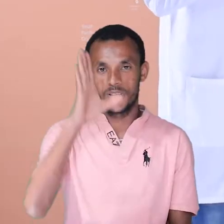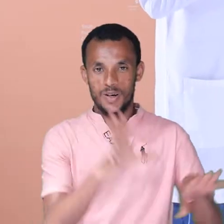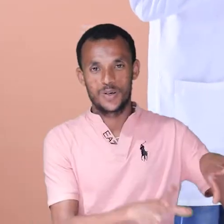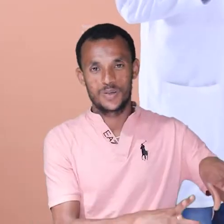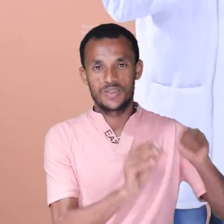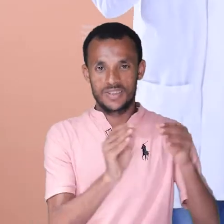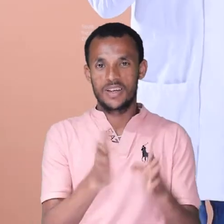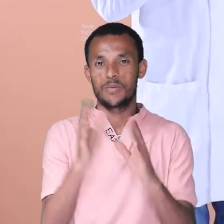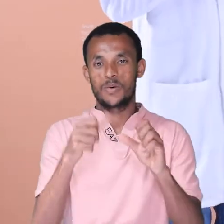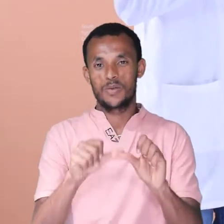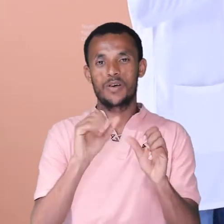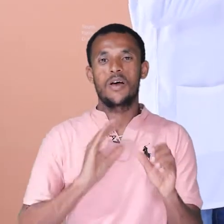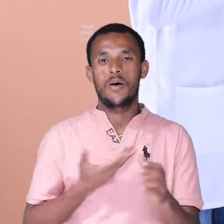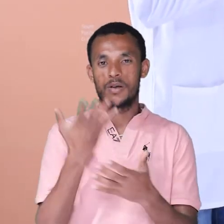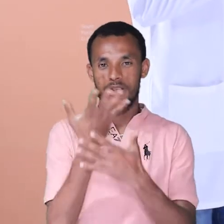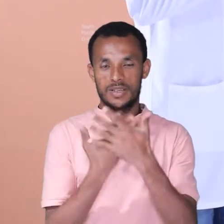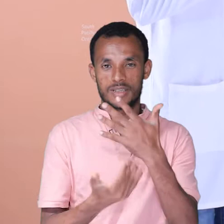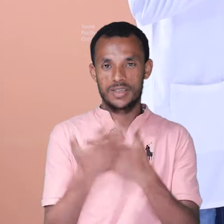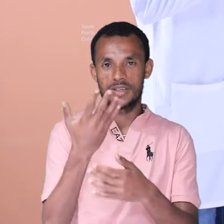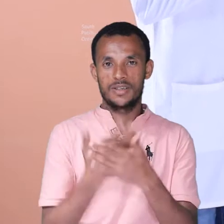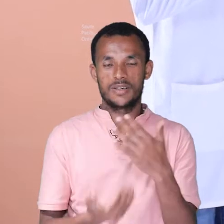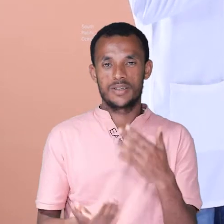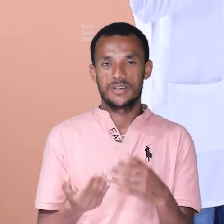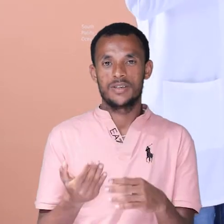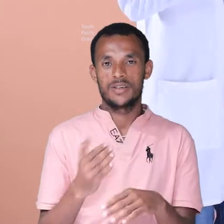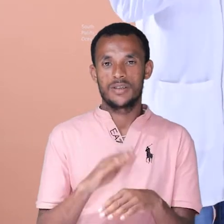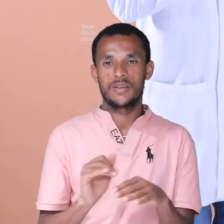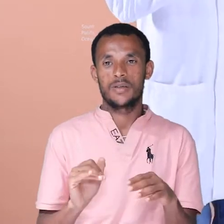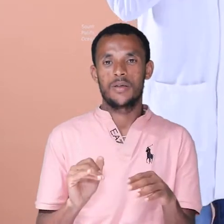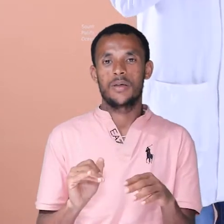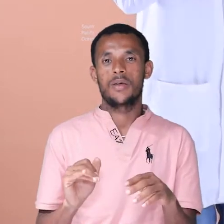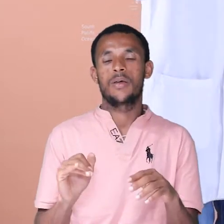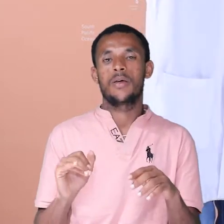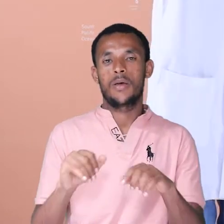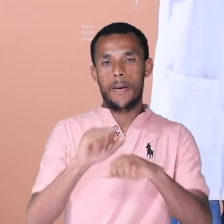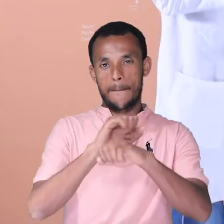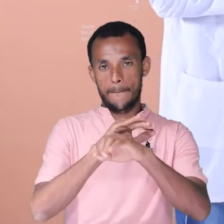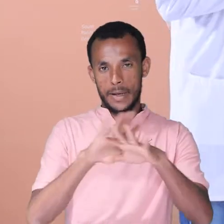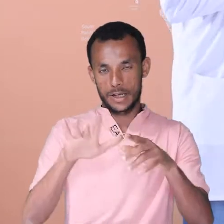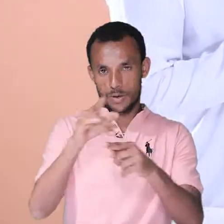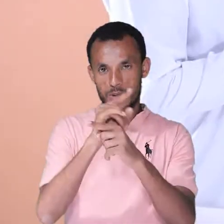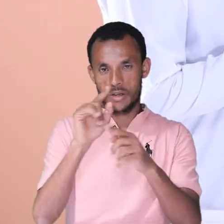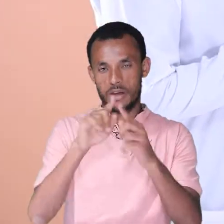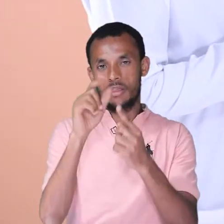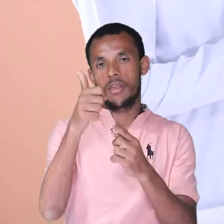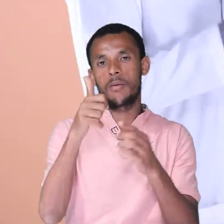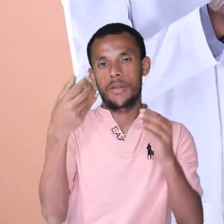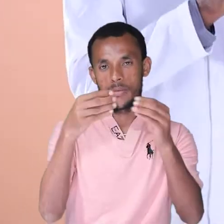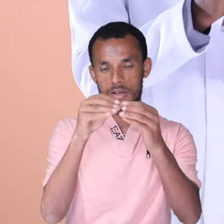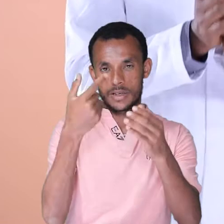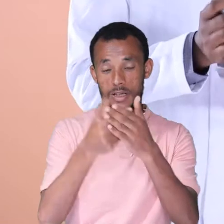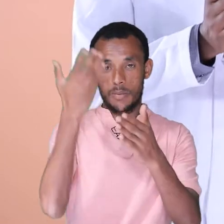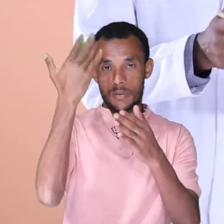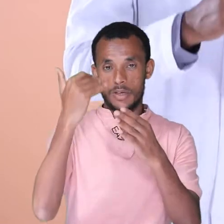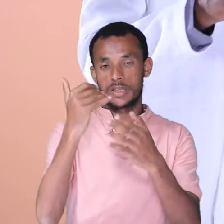students, let me continue our discussion or plane geometry, grade 10 mathematics. That means in the